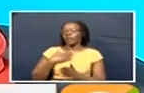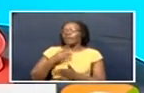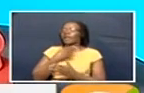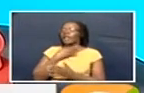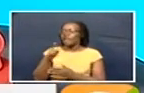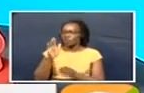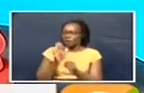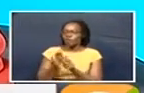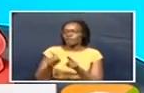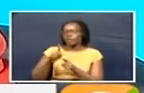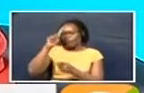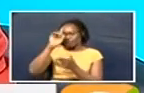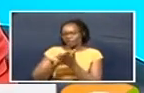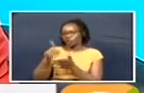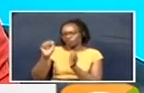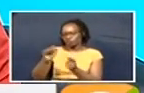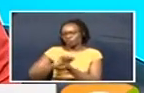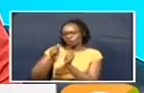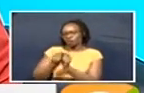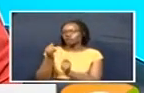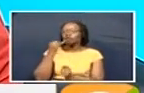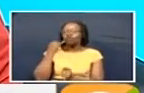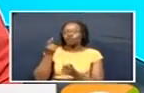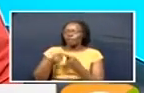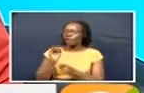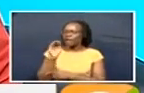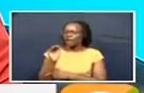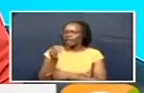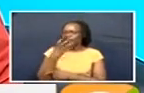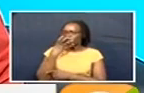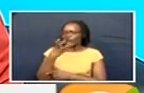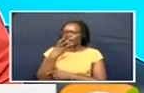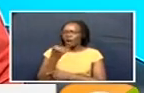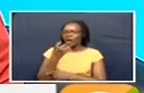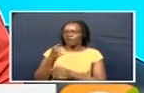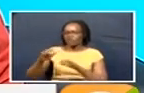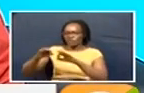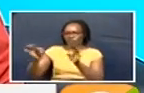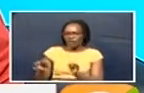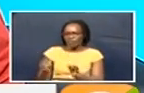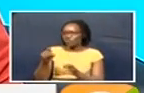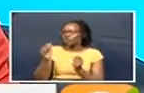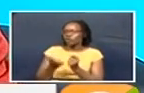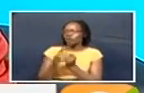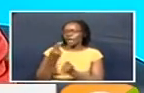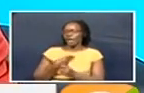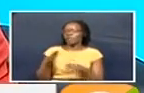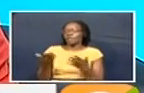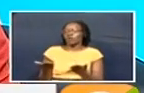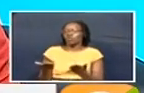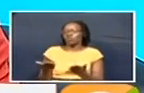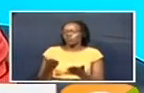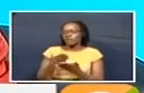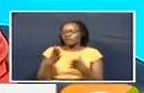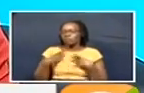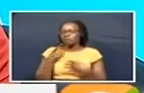manage to change Nakuru. My question is, for us flower farmers, how will you help us? Somebody here is saying that Naivasha politics